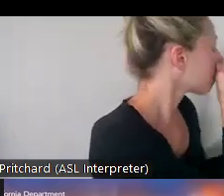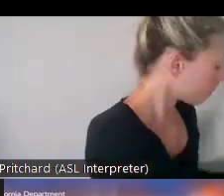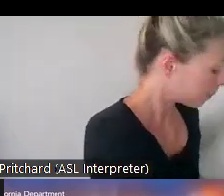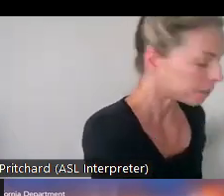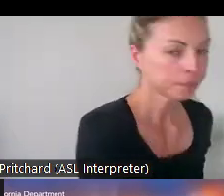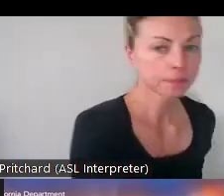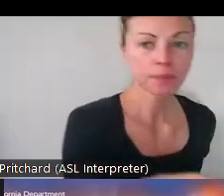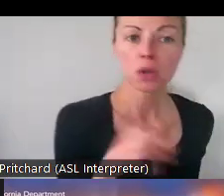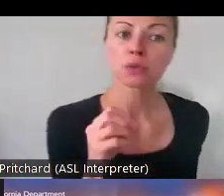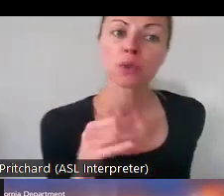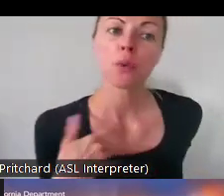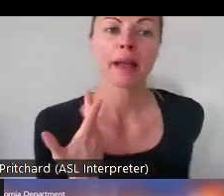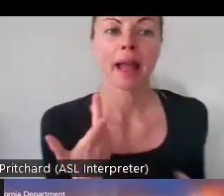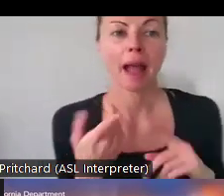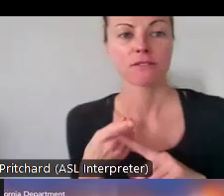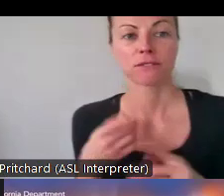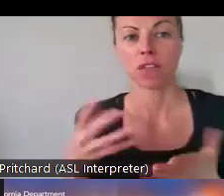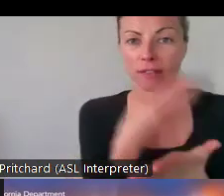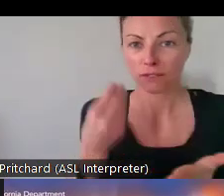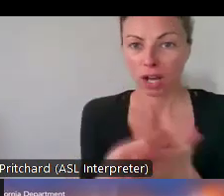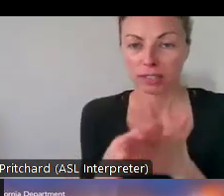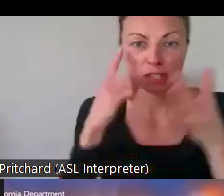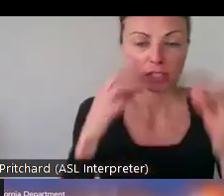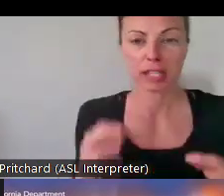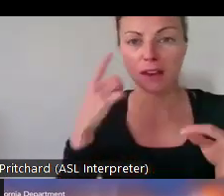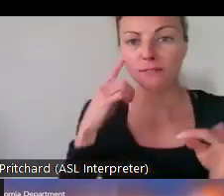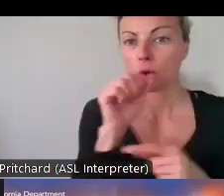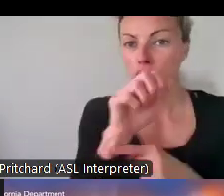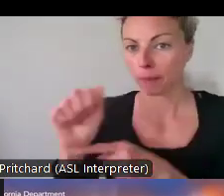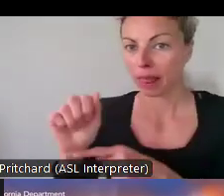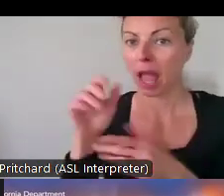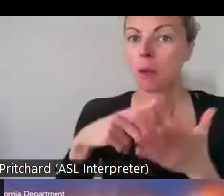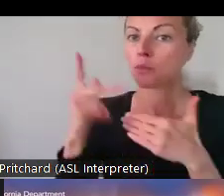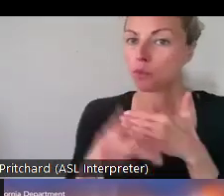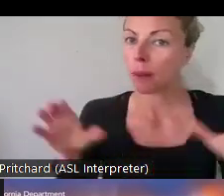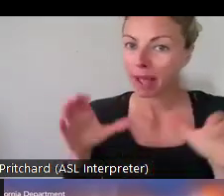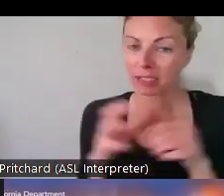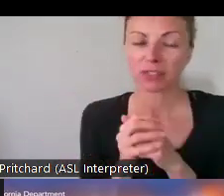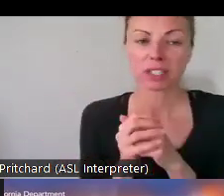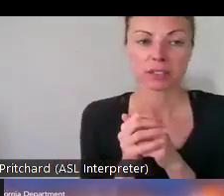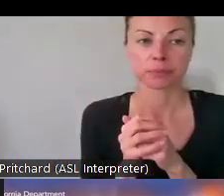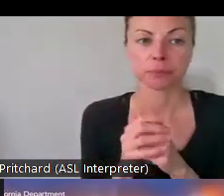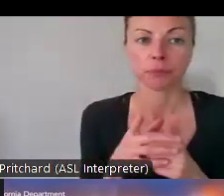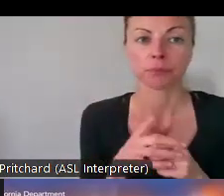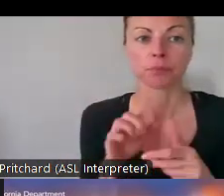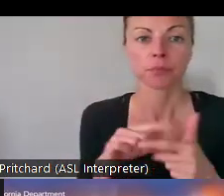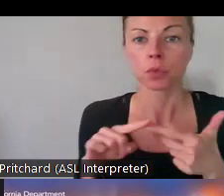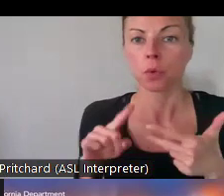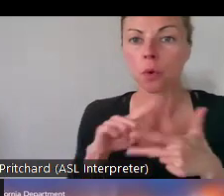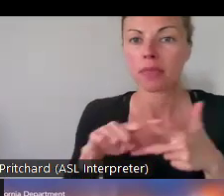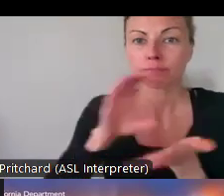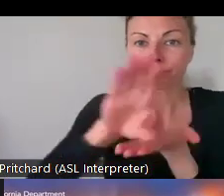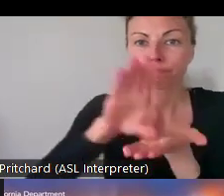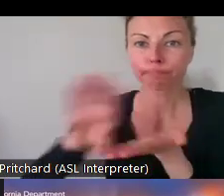So taking the funding that was determined to be for AAA programmatic activities, we then allocate the